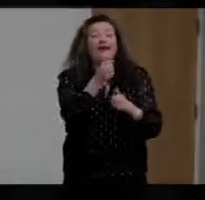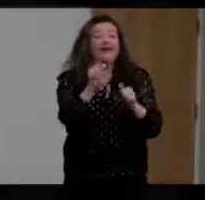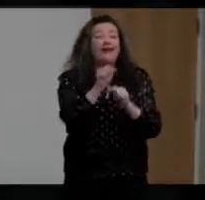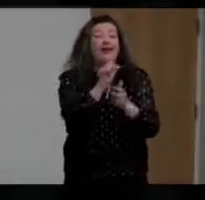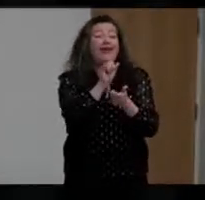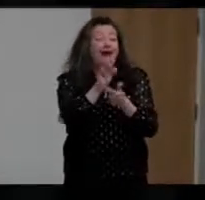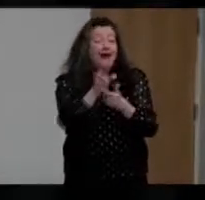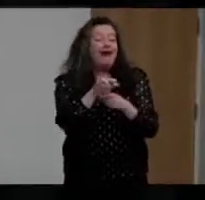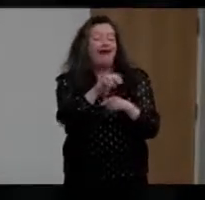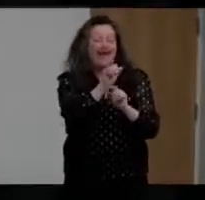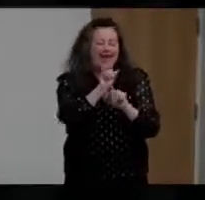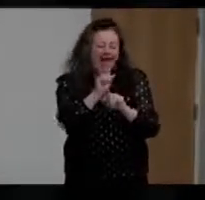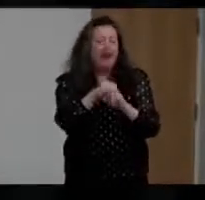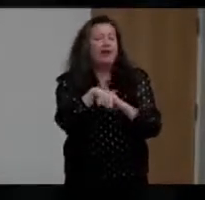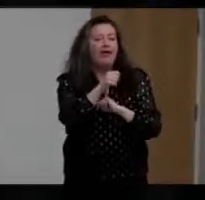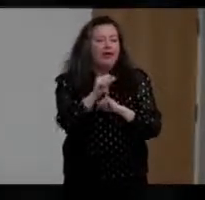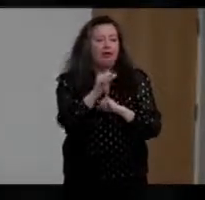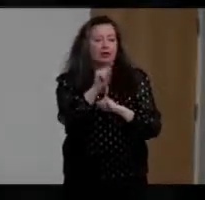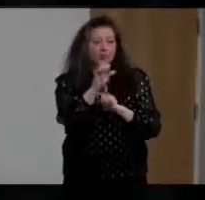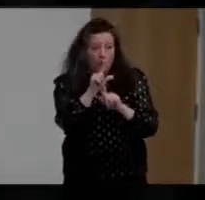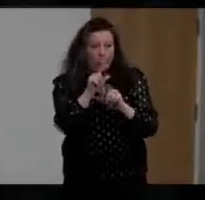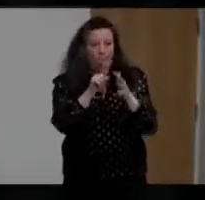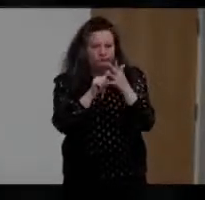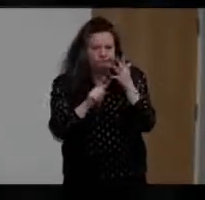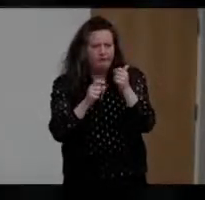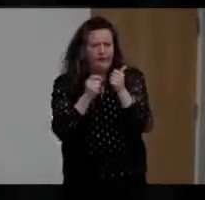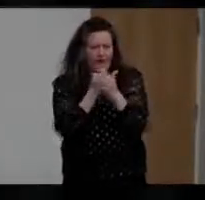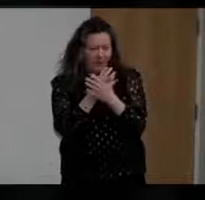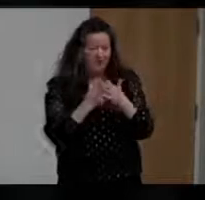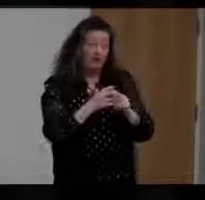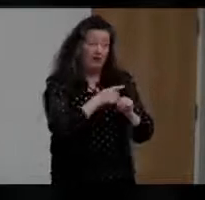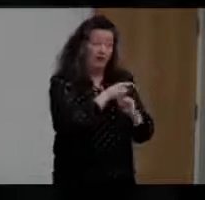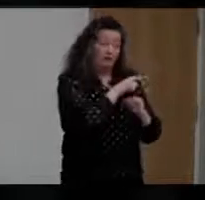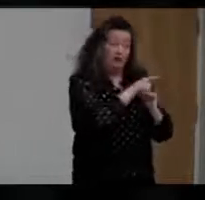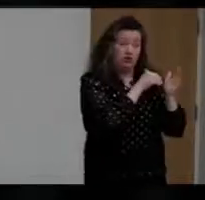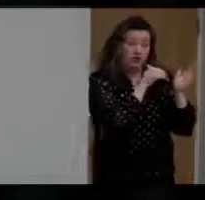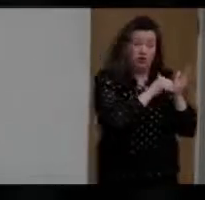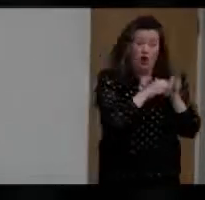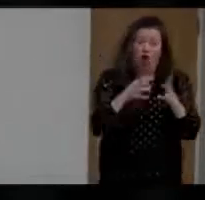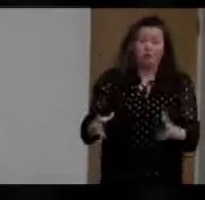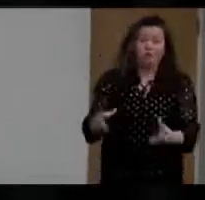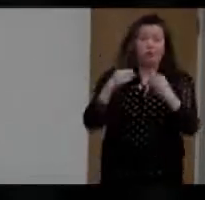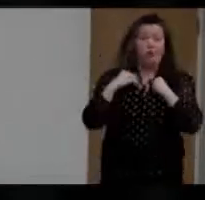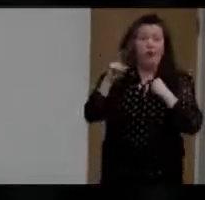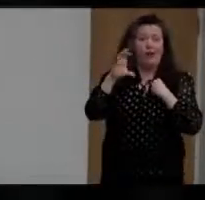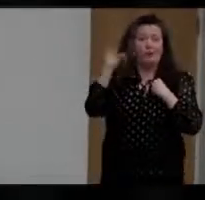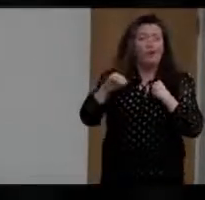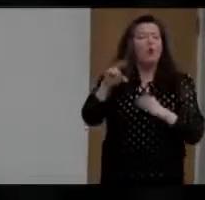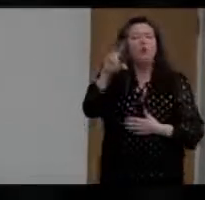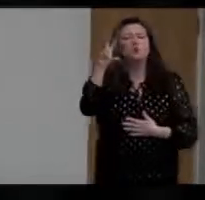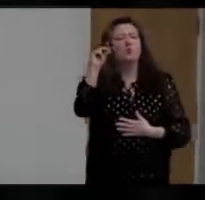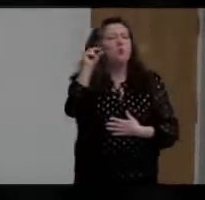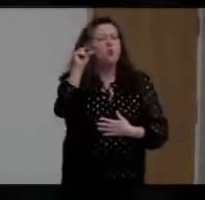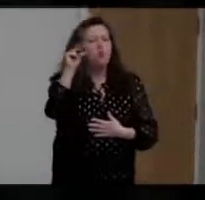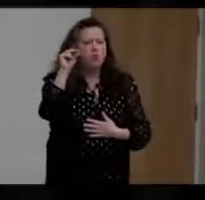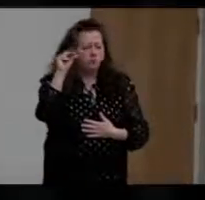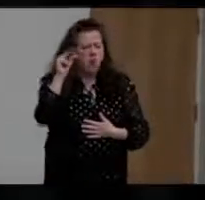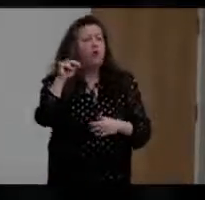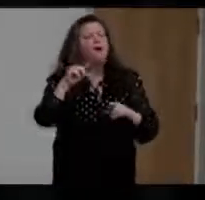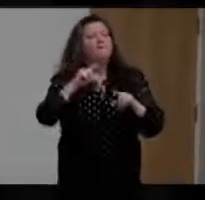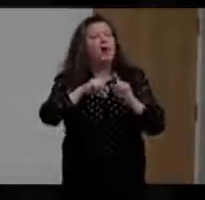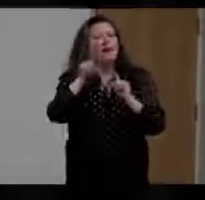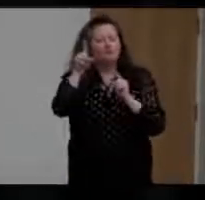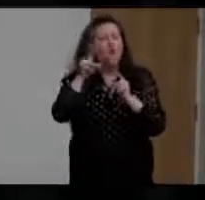they don't need to understand the biochemistry of how that drug works. What they do need to understand is that the paper in the New England Journal